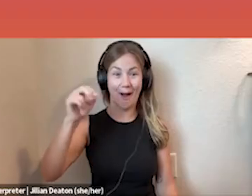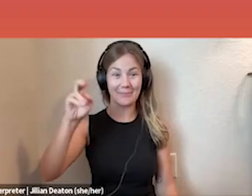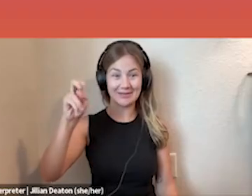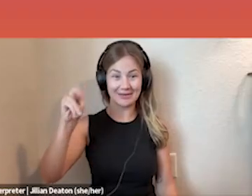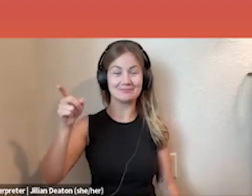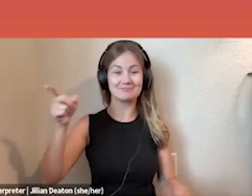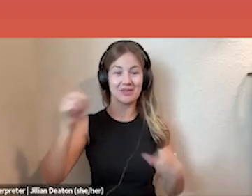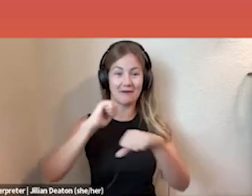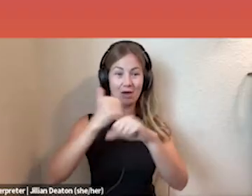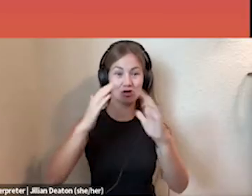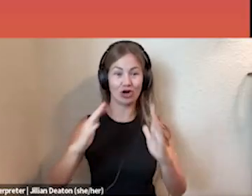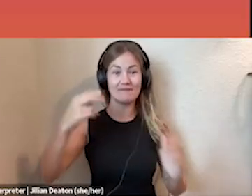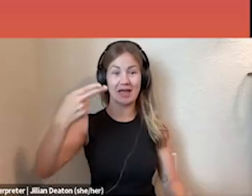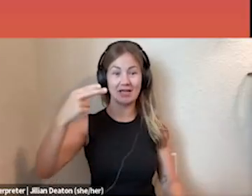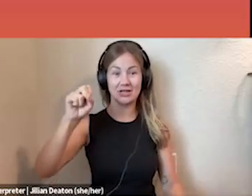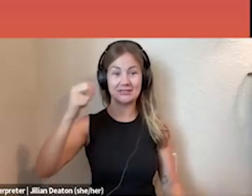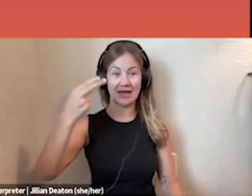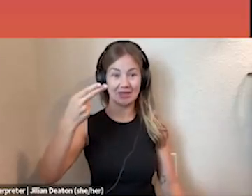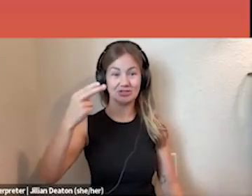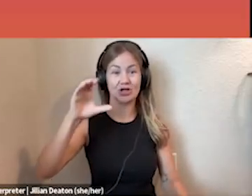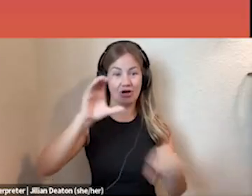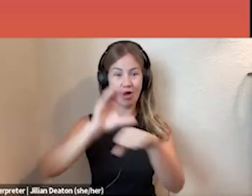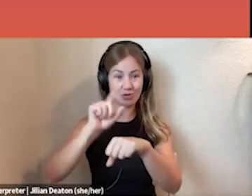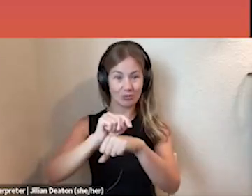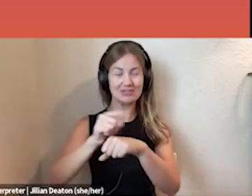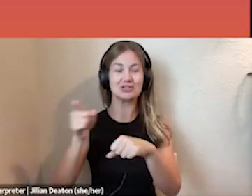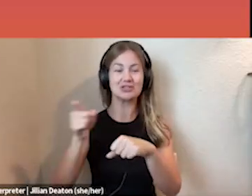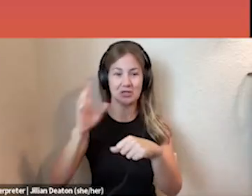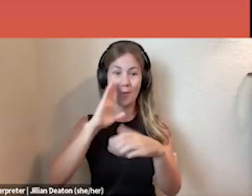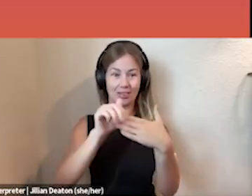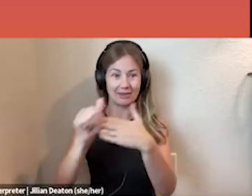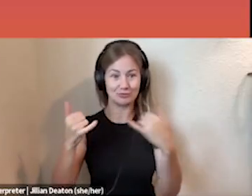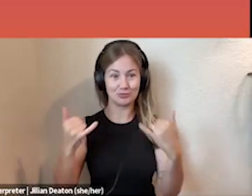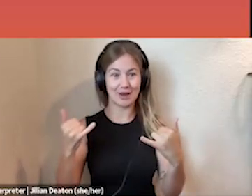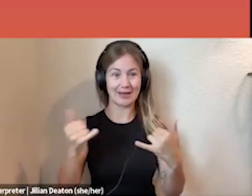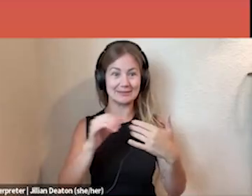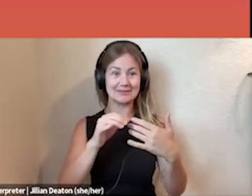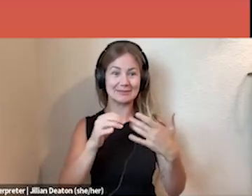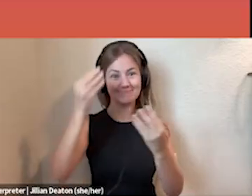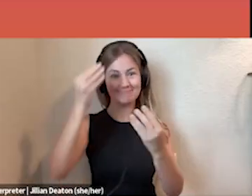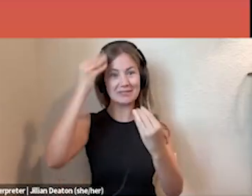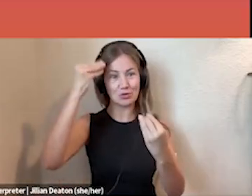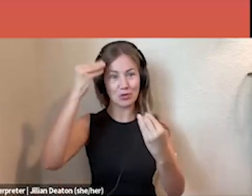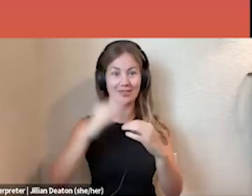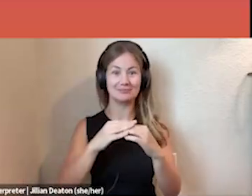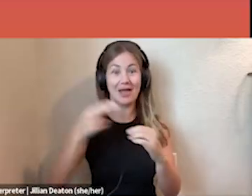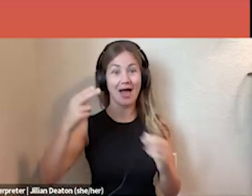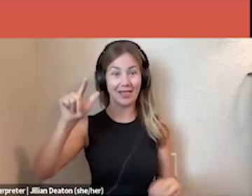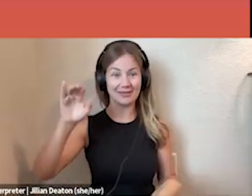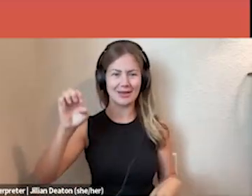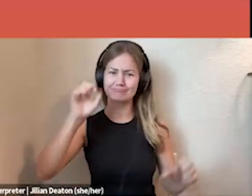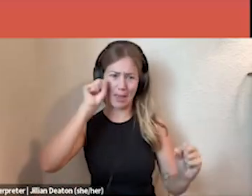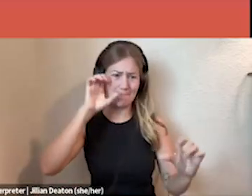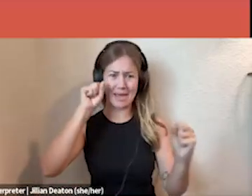of HSH Consulting and who will guide us through today's material. So Hallie is an incredible person to have